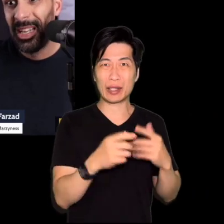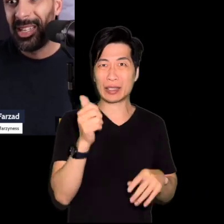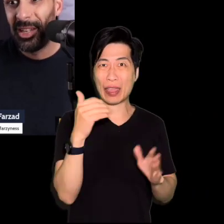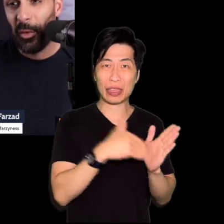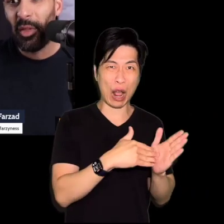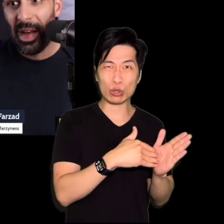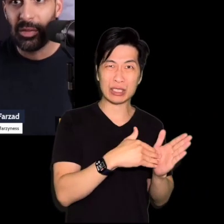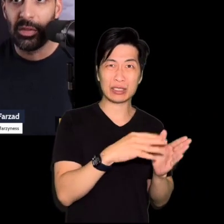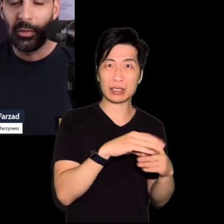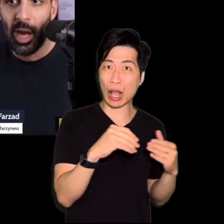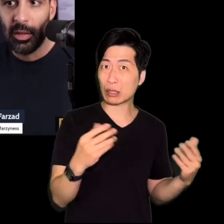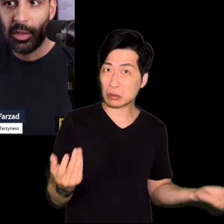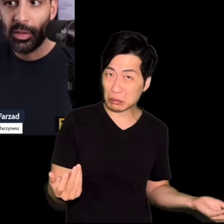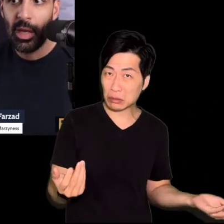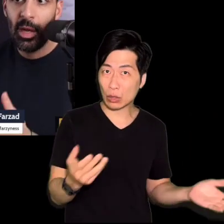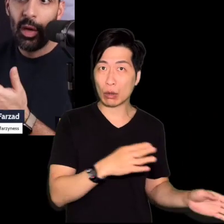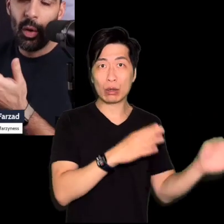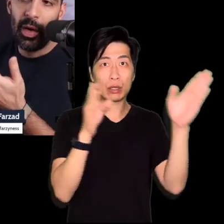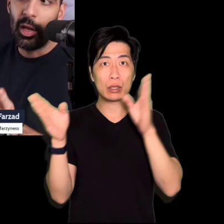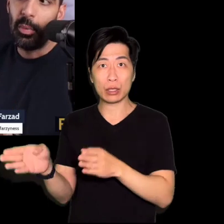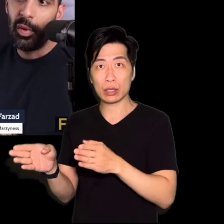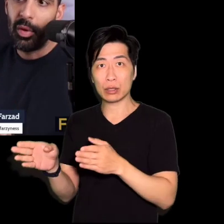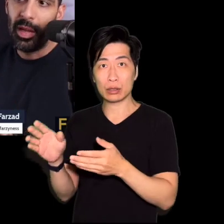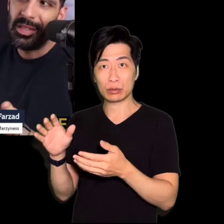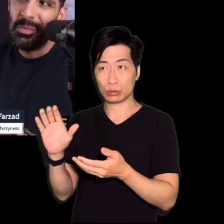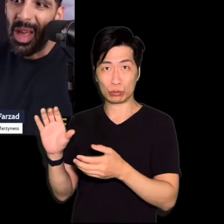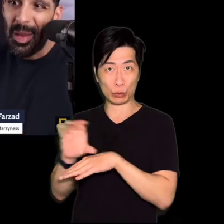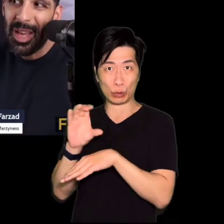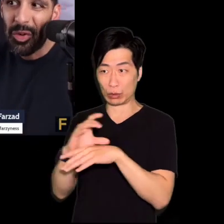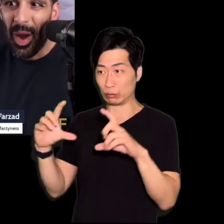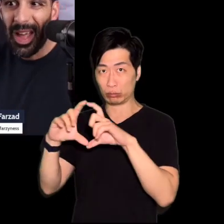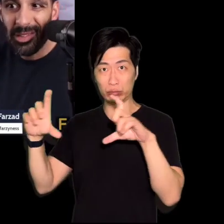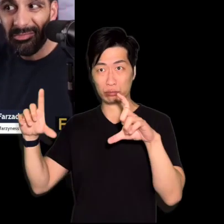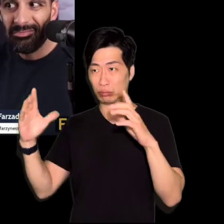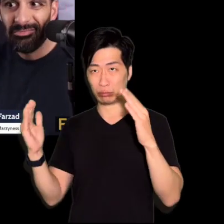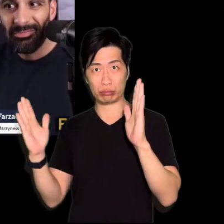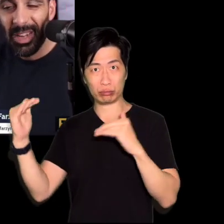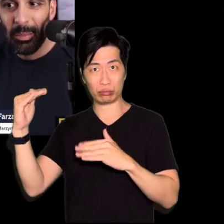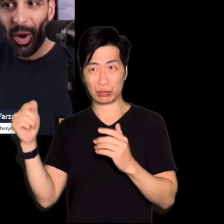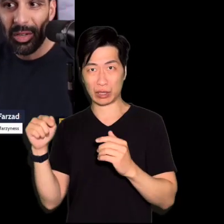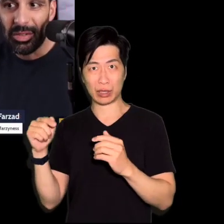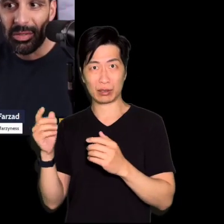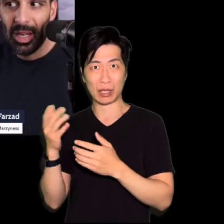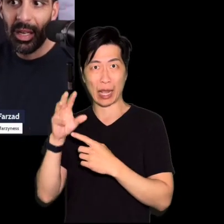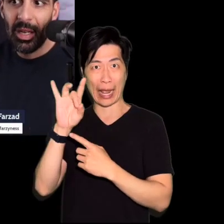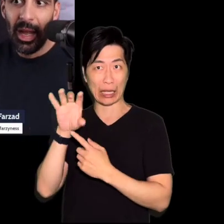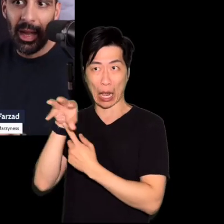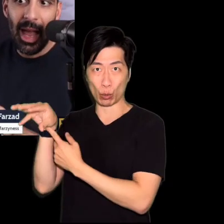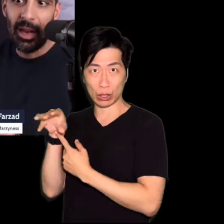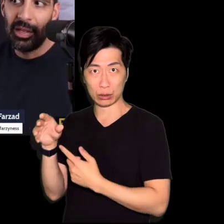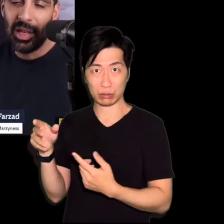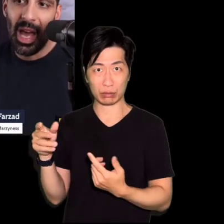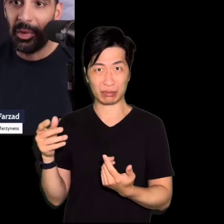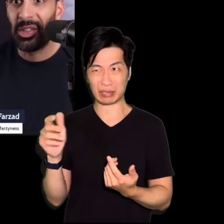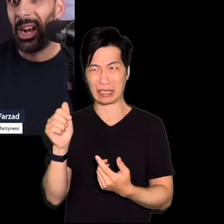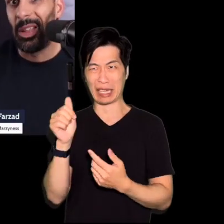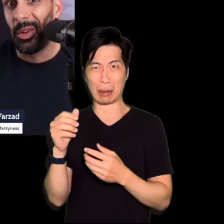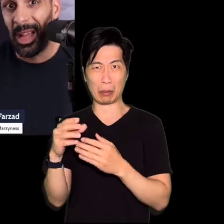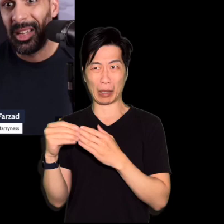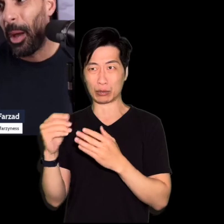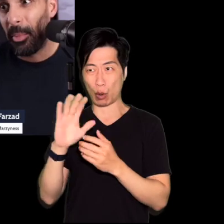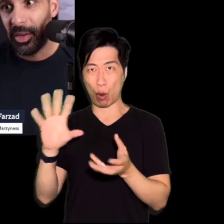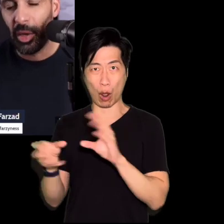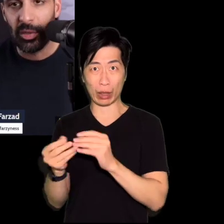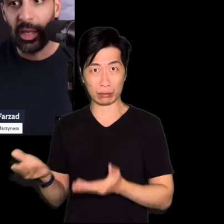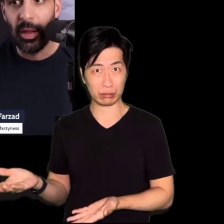costs tens of thousands of dollars, or a computer that's maybe $1,000 in parts and 8 of these cameras that are, I don't